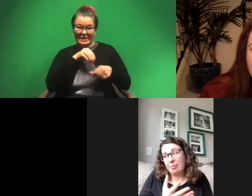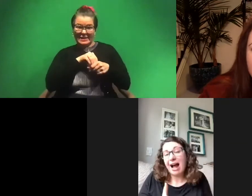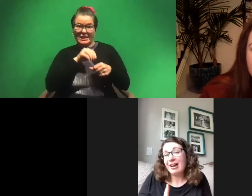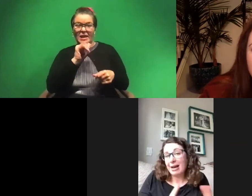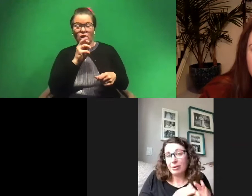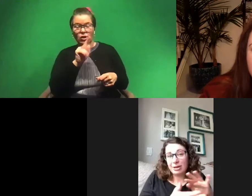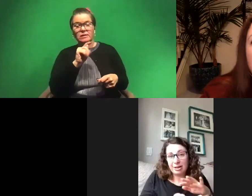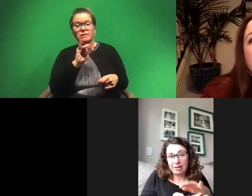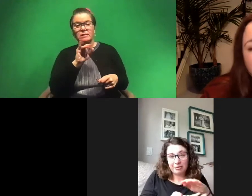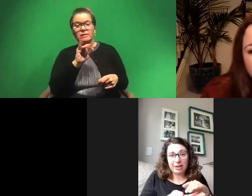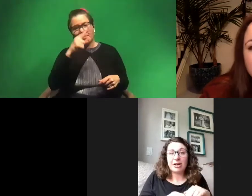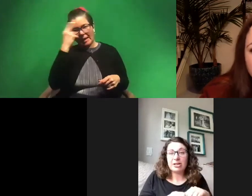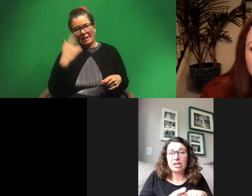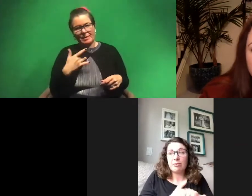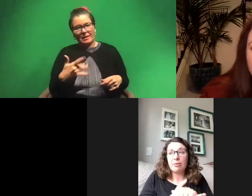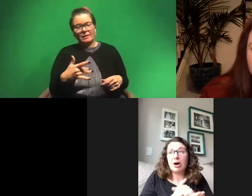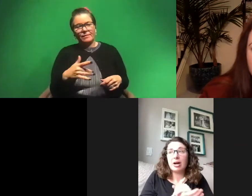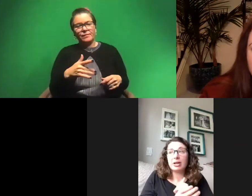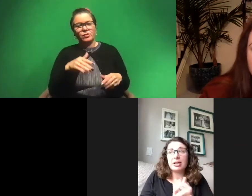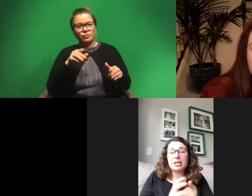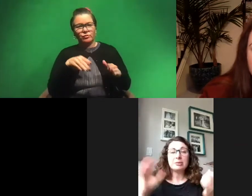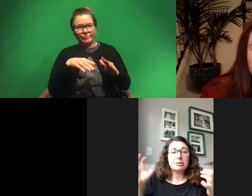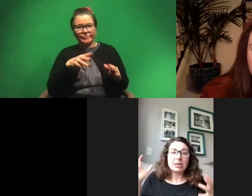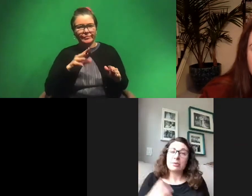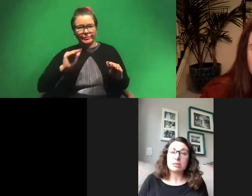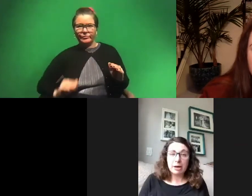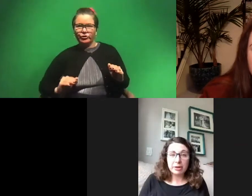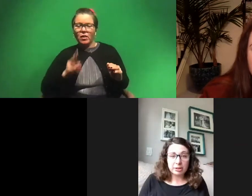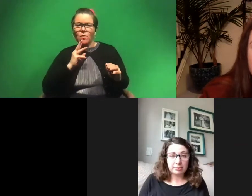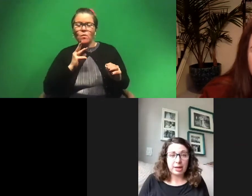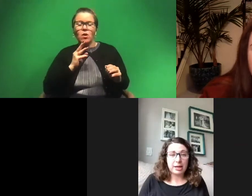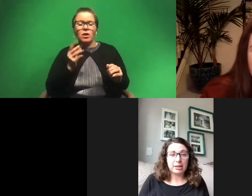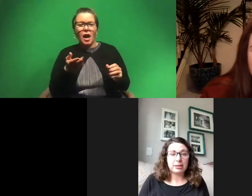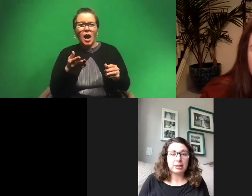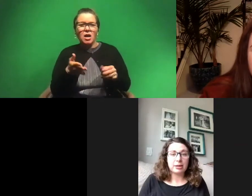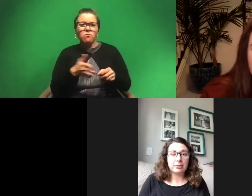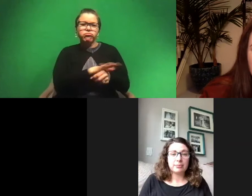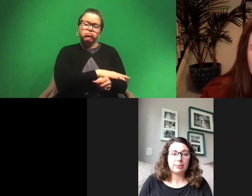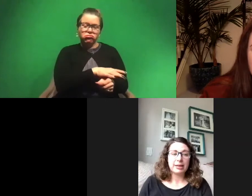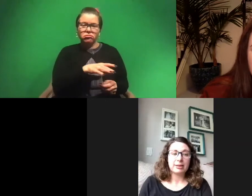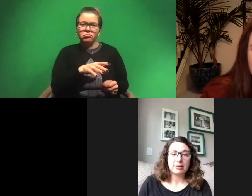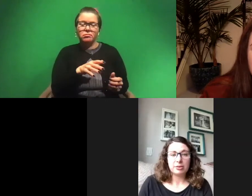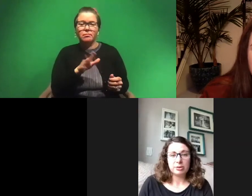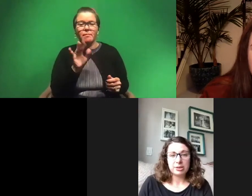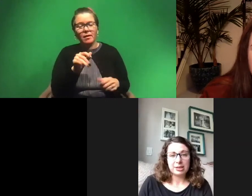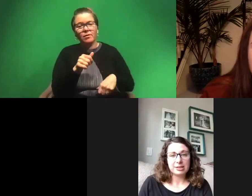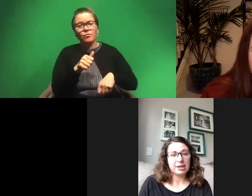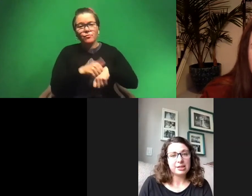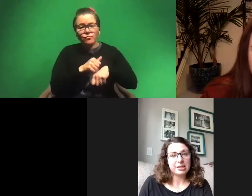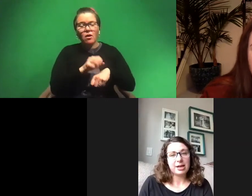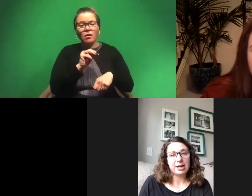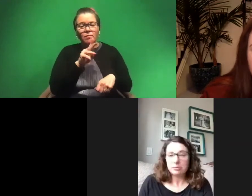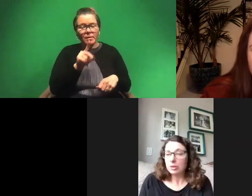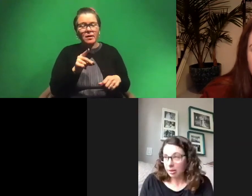something like black abalone, they live like very shallow water, sometimes they can be smothered by those landslides.